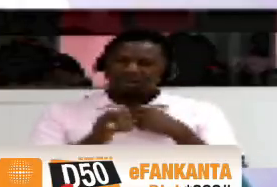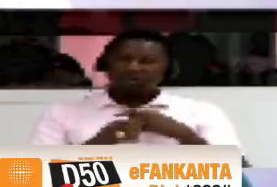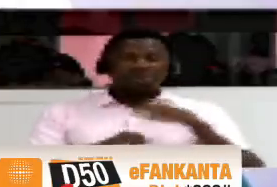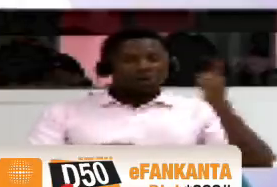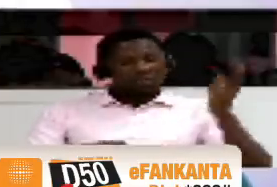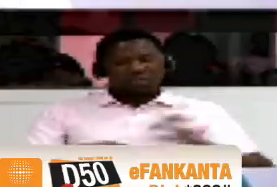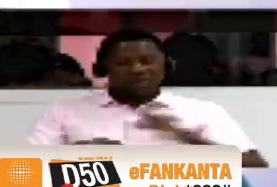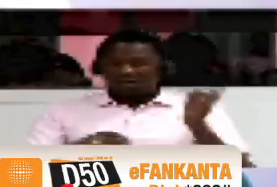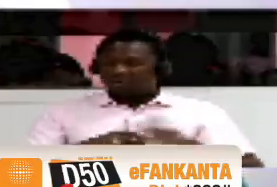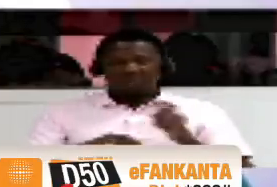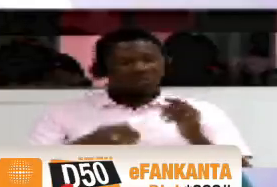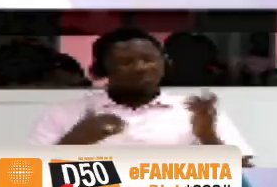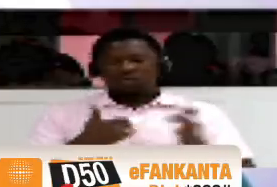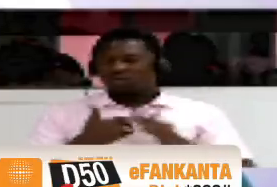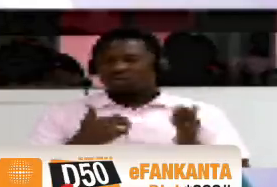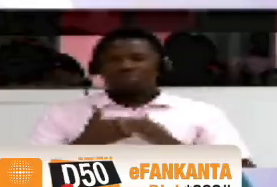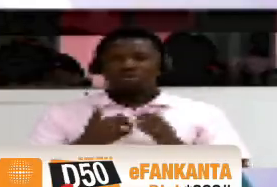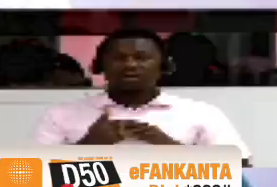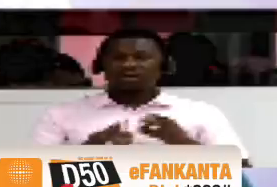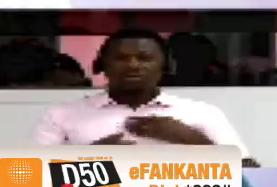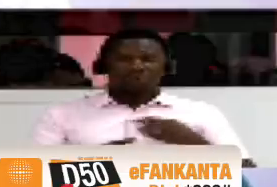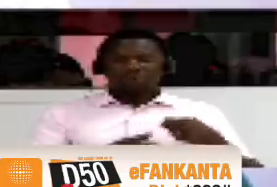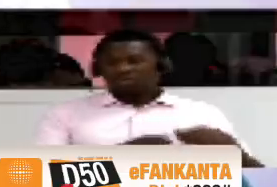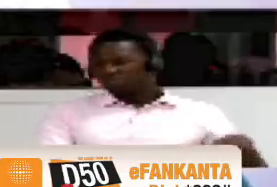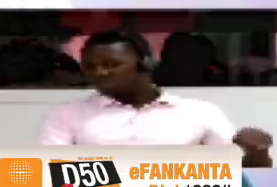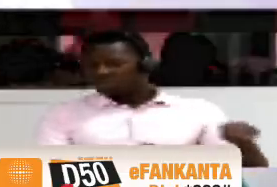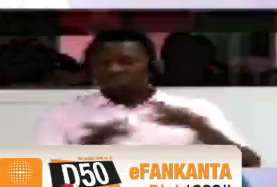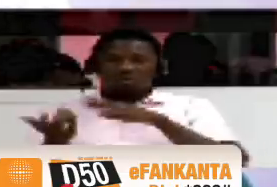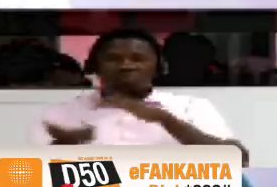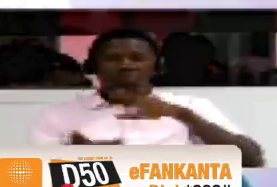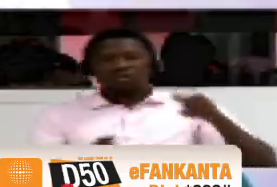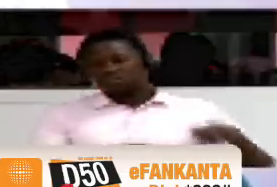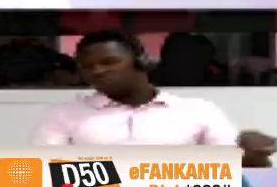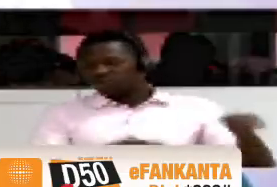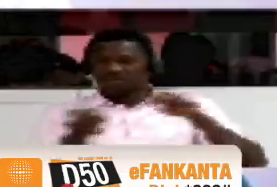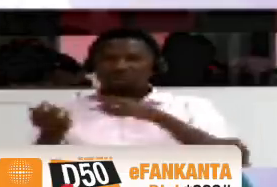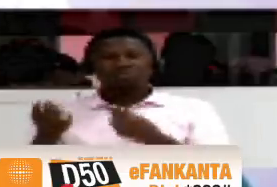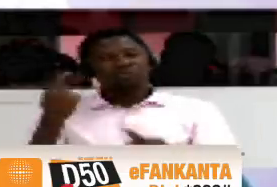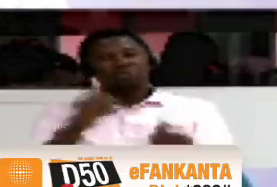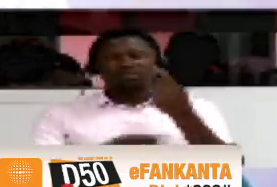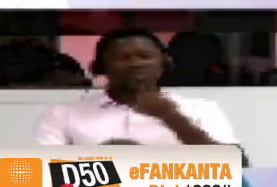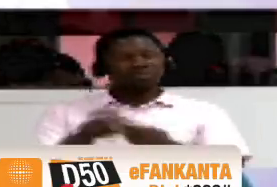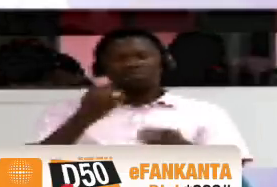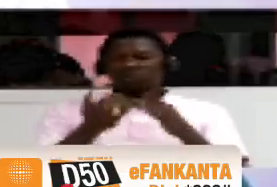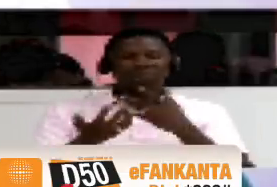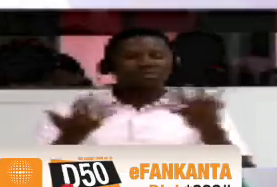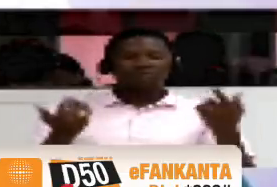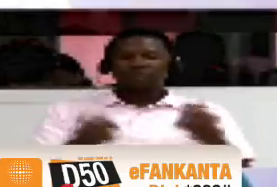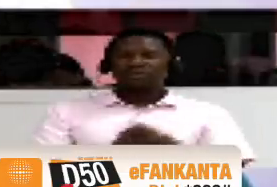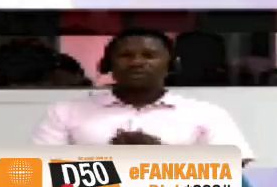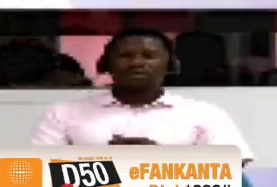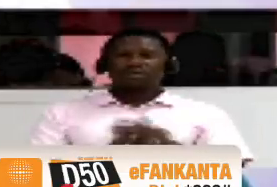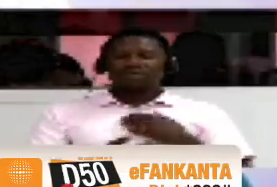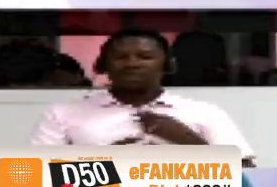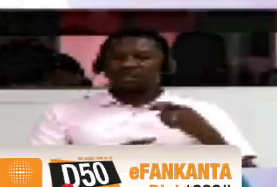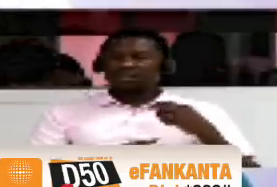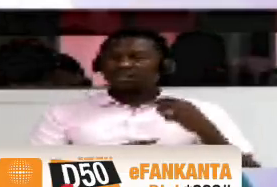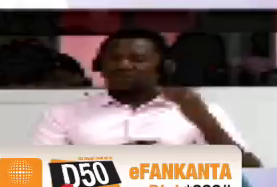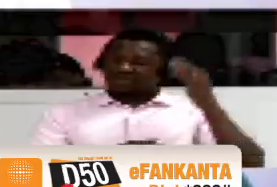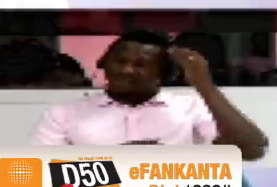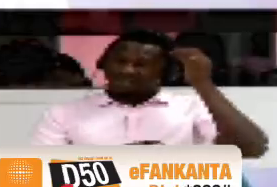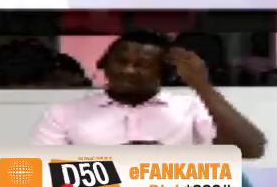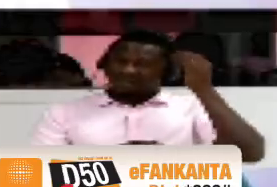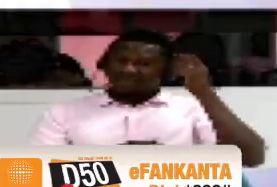And he was poured on, water was poured on him repeatedly. And his hair was